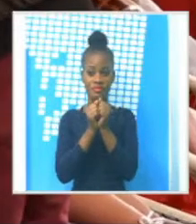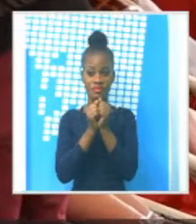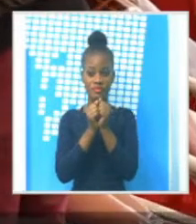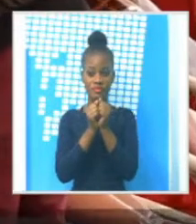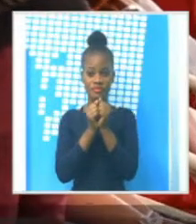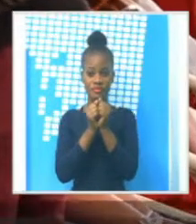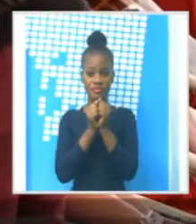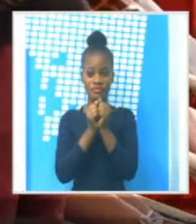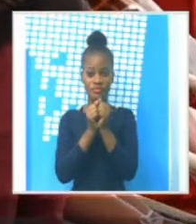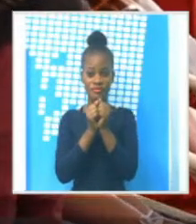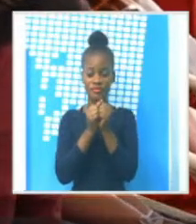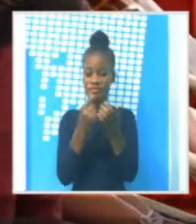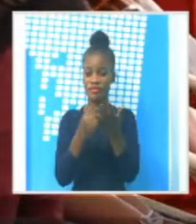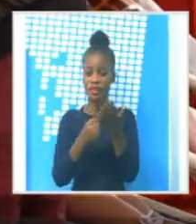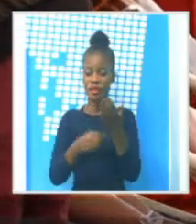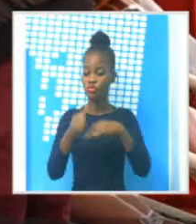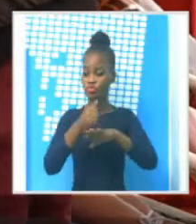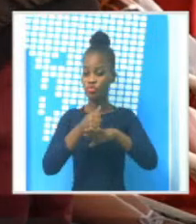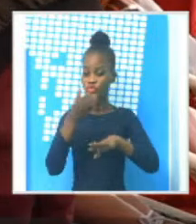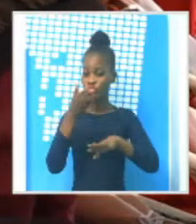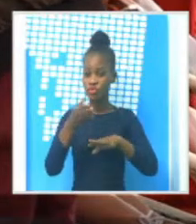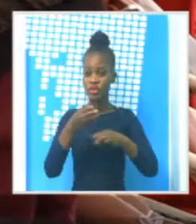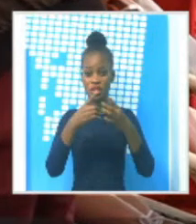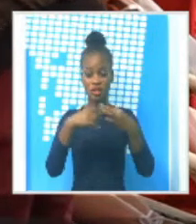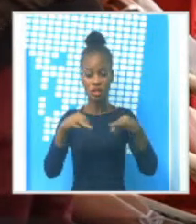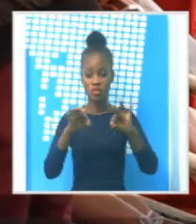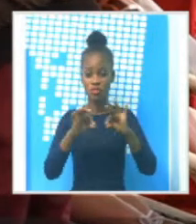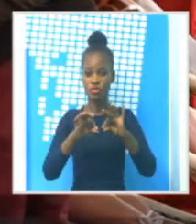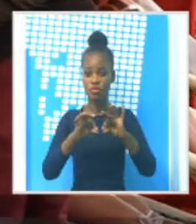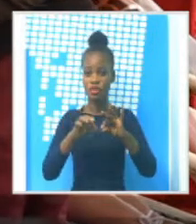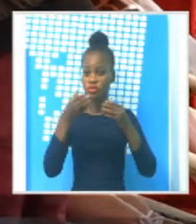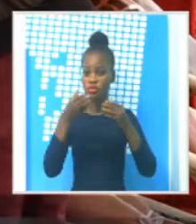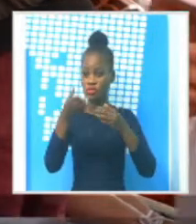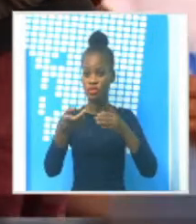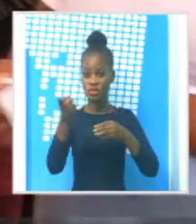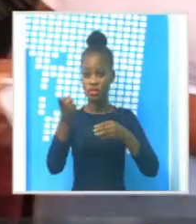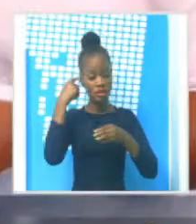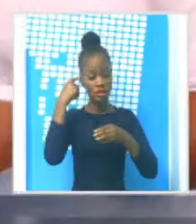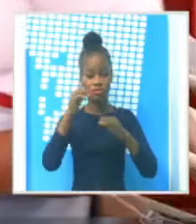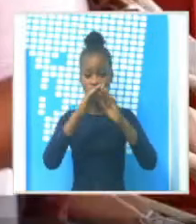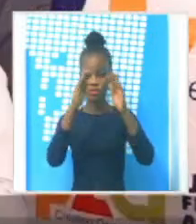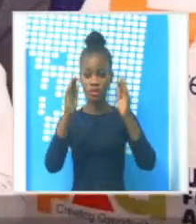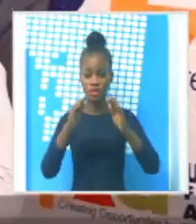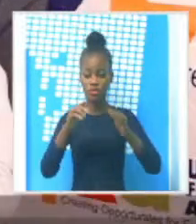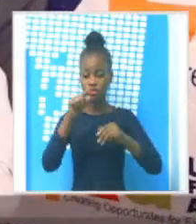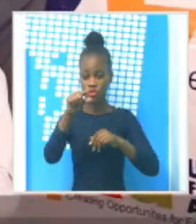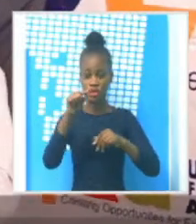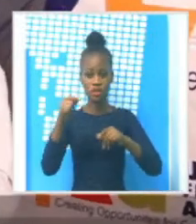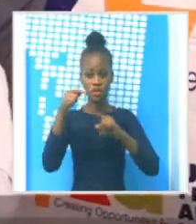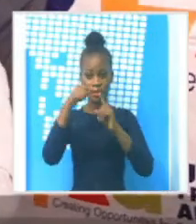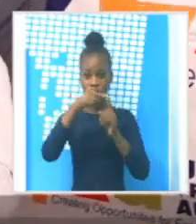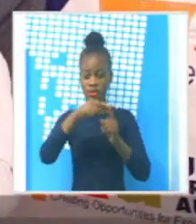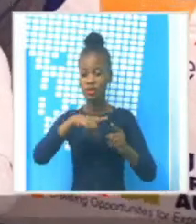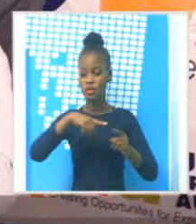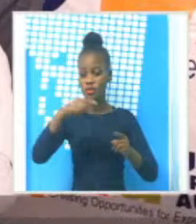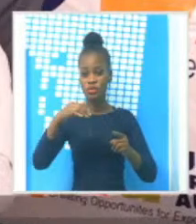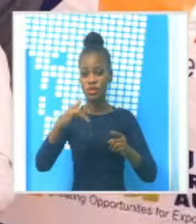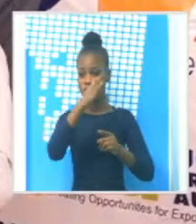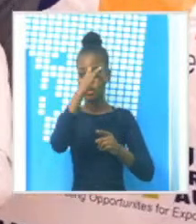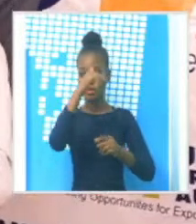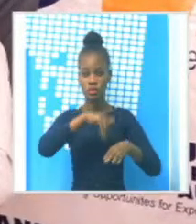The Uganda Free Zone Authority, a statutory body established for the purpose of creating opportunities for